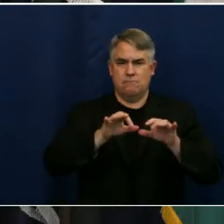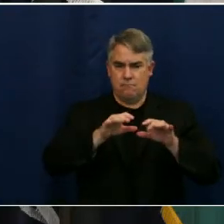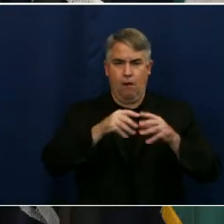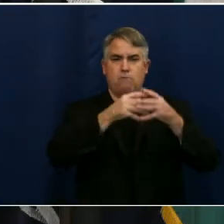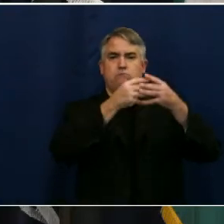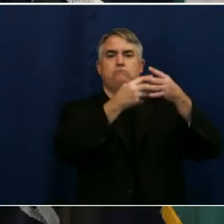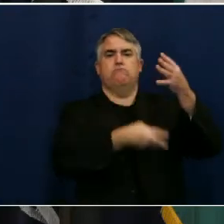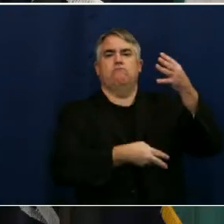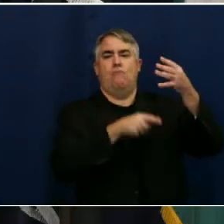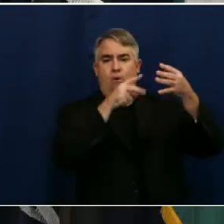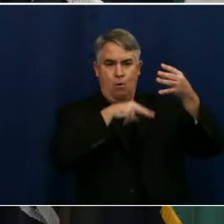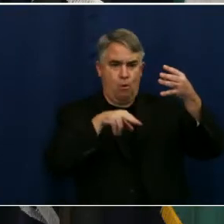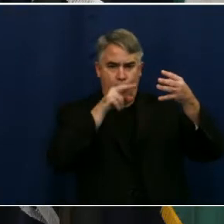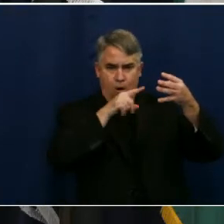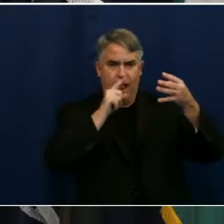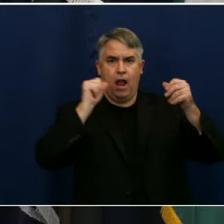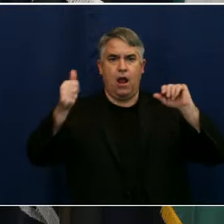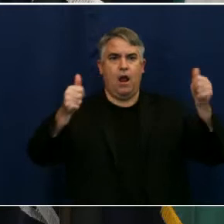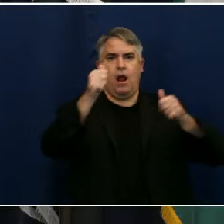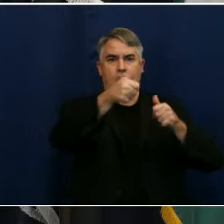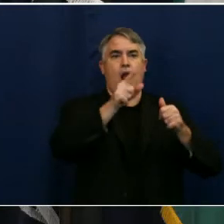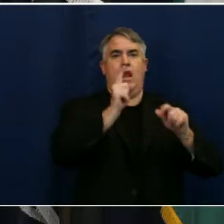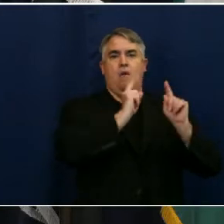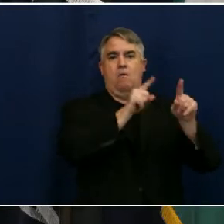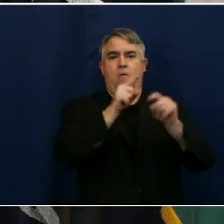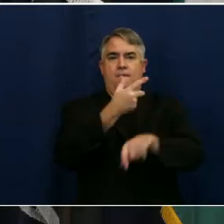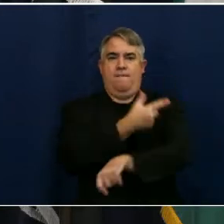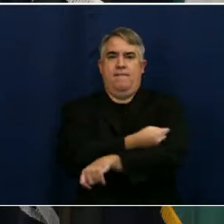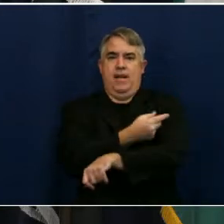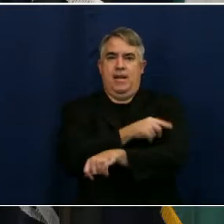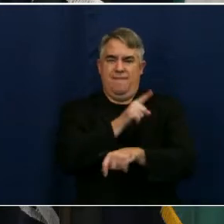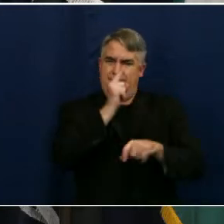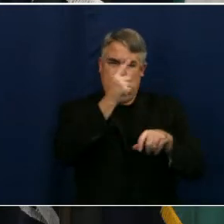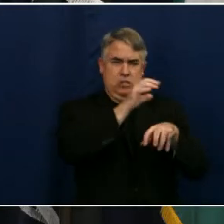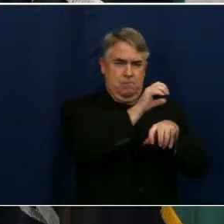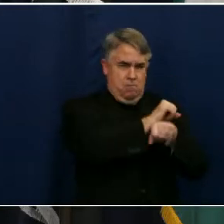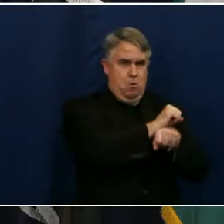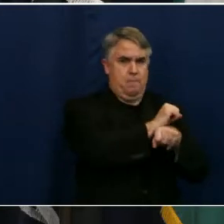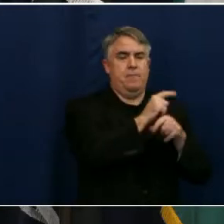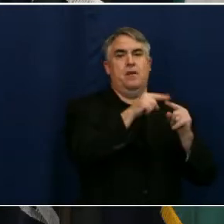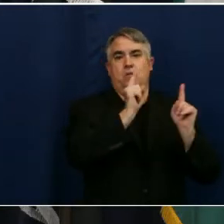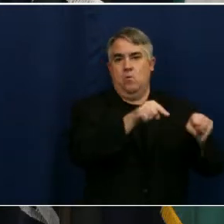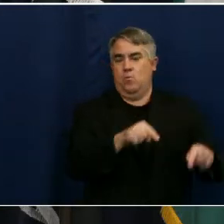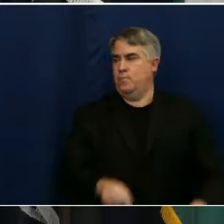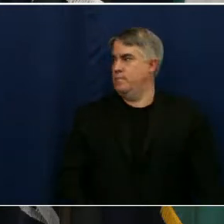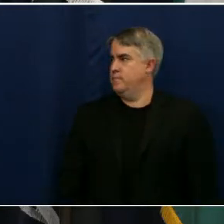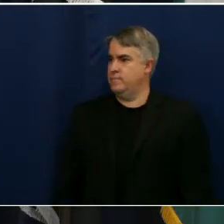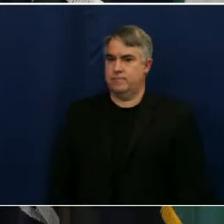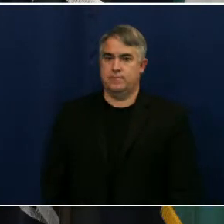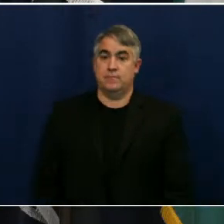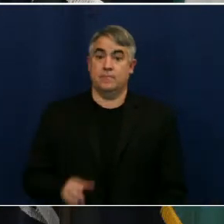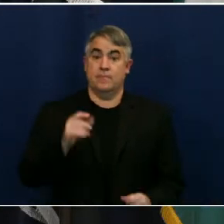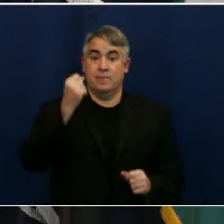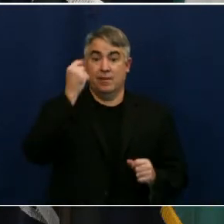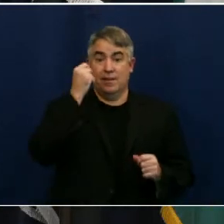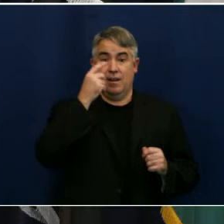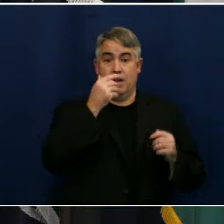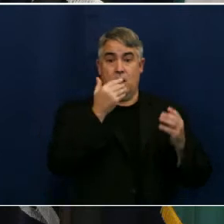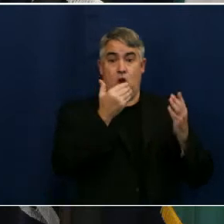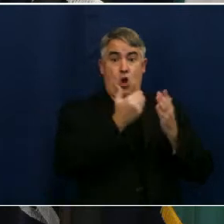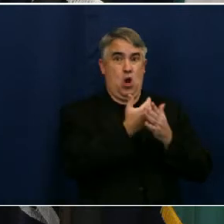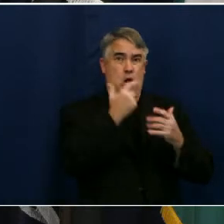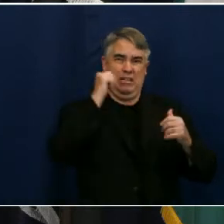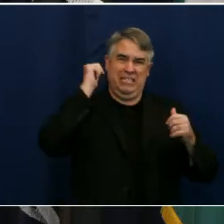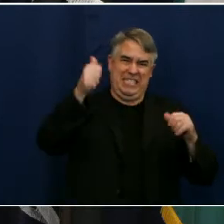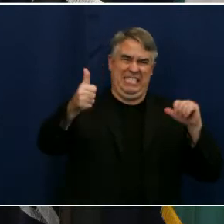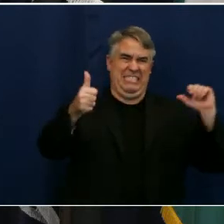been consolidated into MyTurn. We are working rapidly to incorporate the superstations into that. And the goal of where